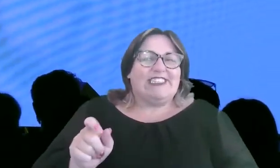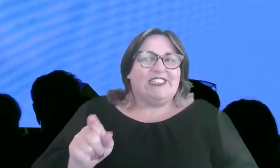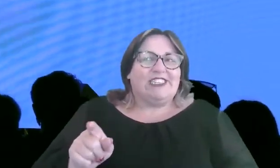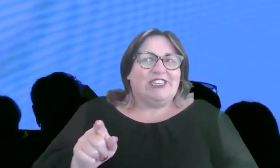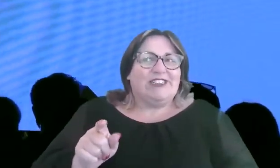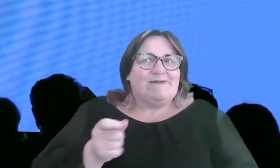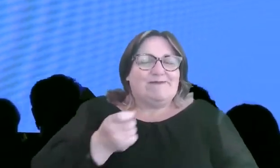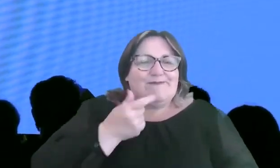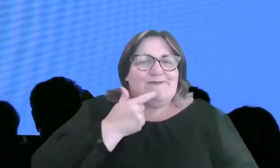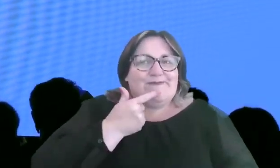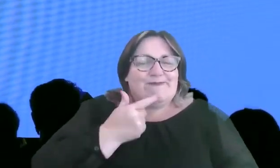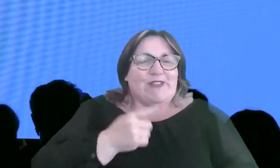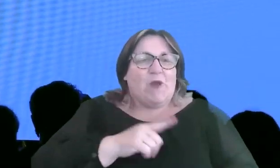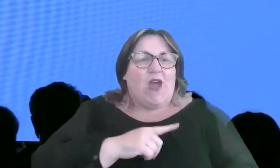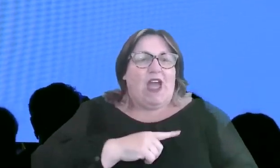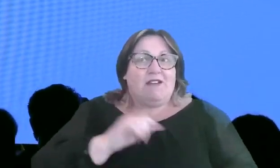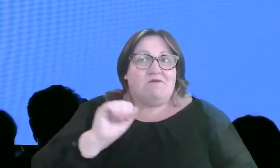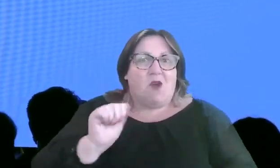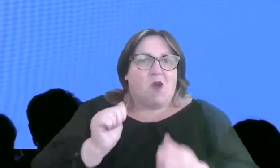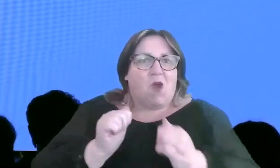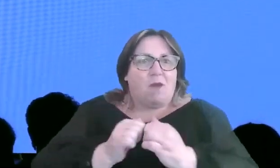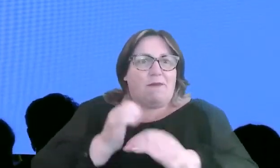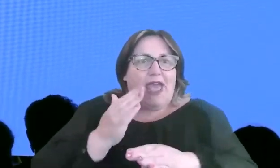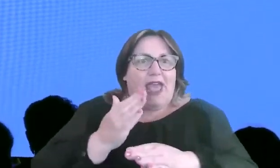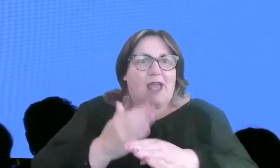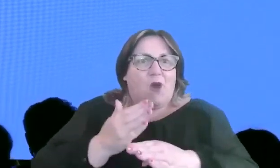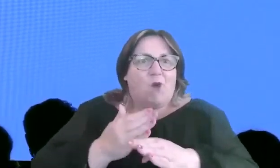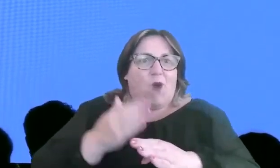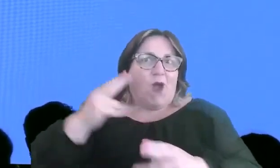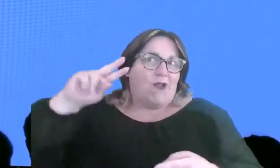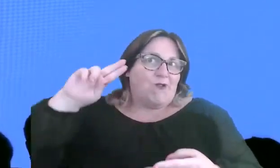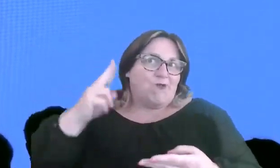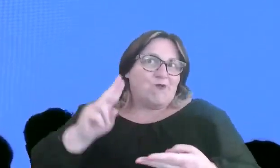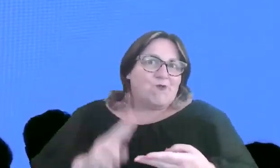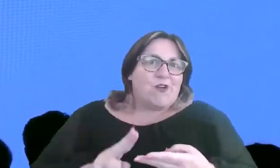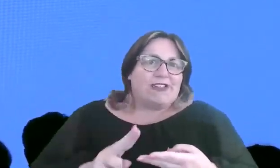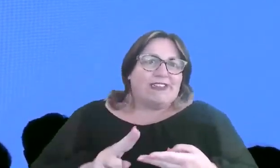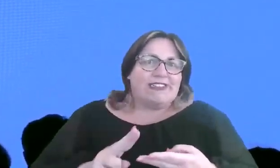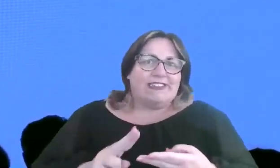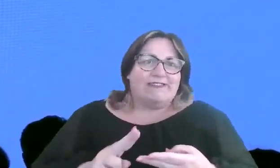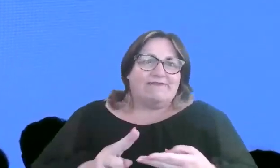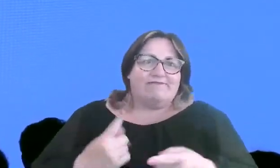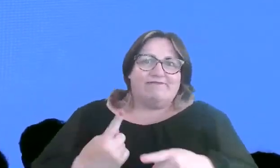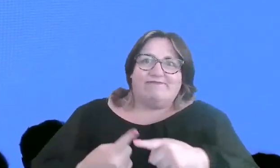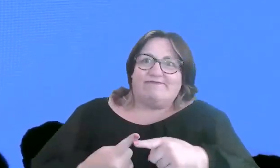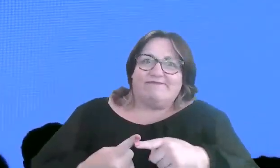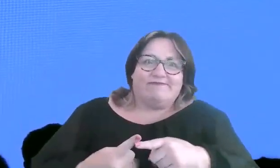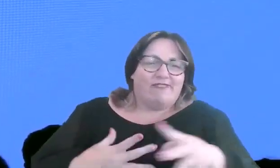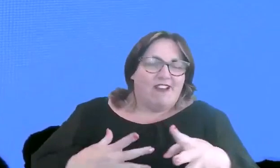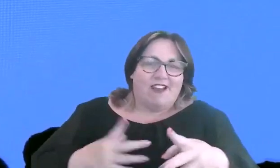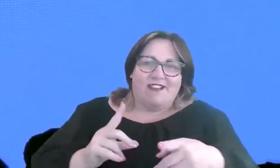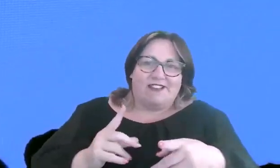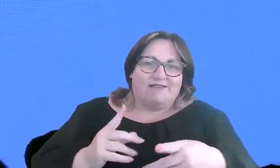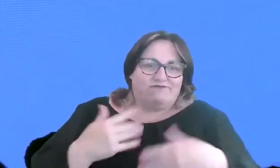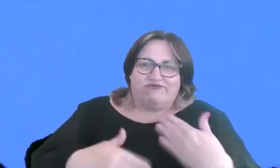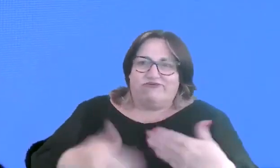her paperwork and her caseload. And she showed and talked me through the way in which she's now doing her work. And what she said